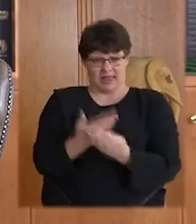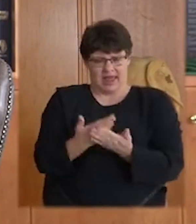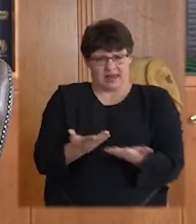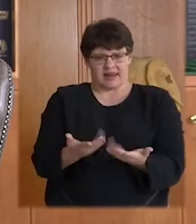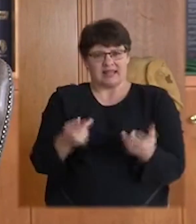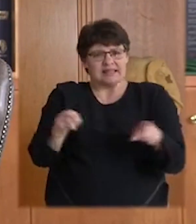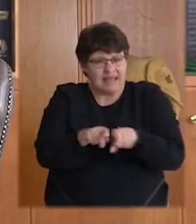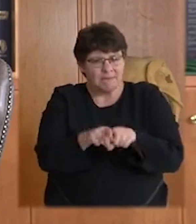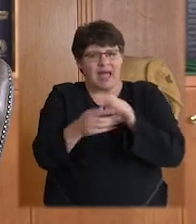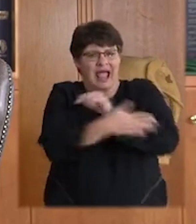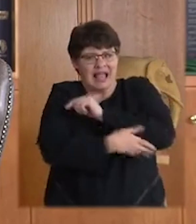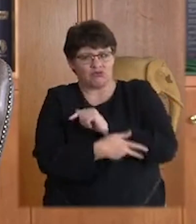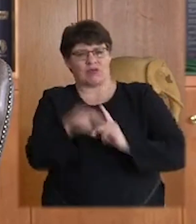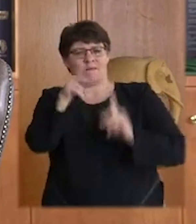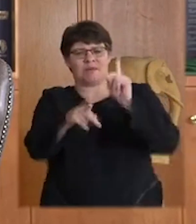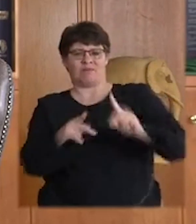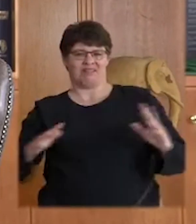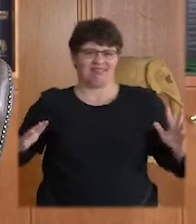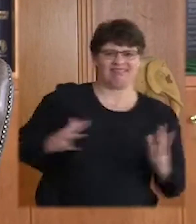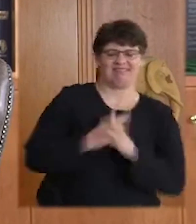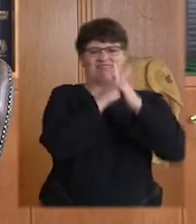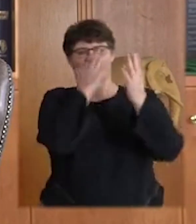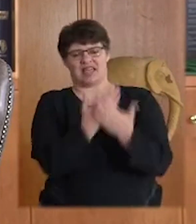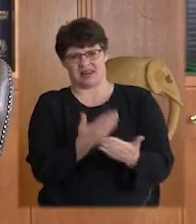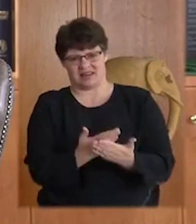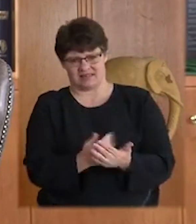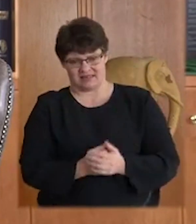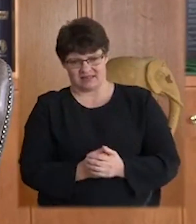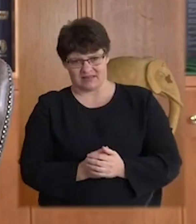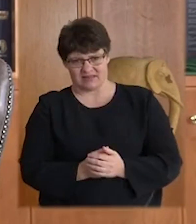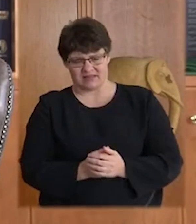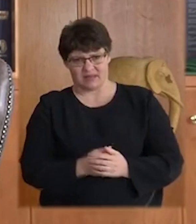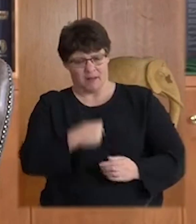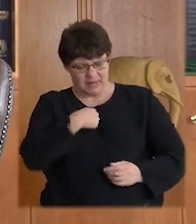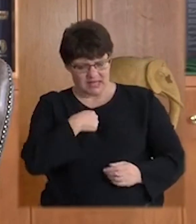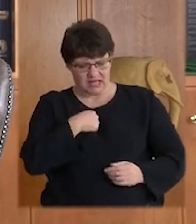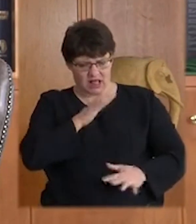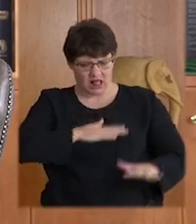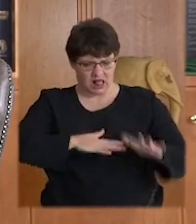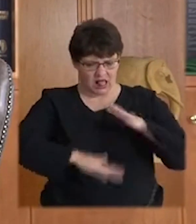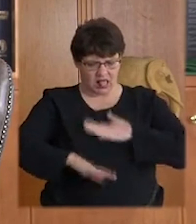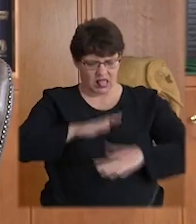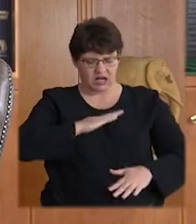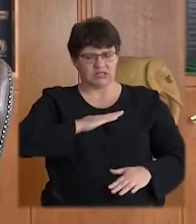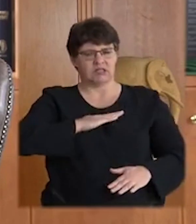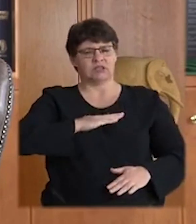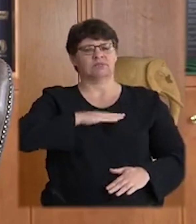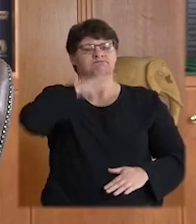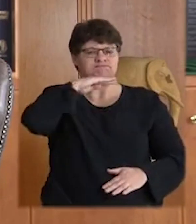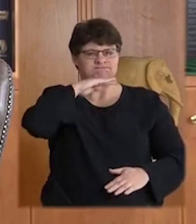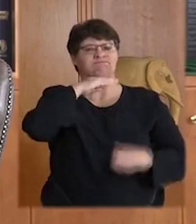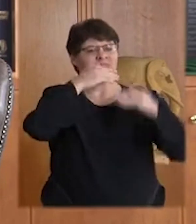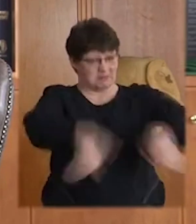country. We are learning about the limits of our endurance, about